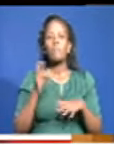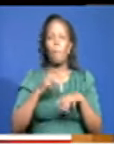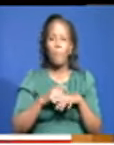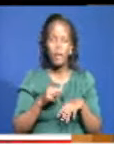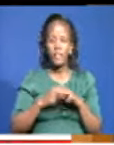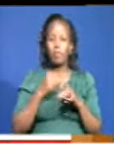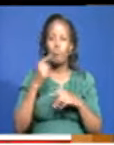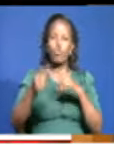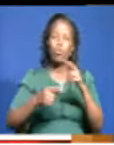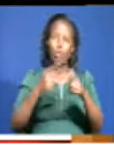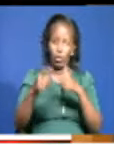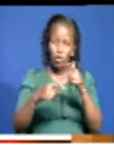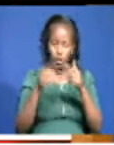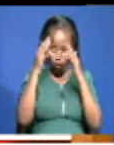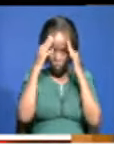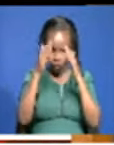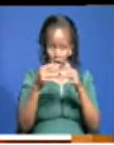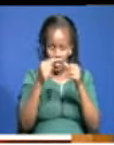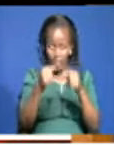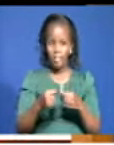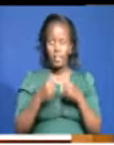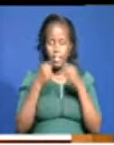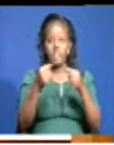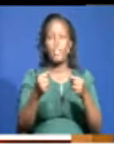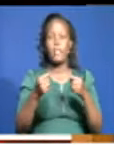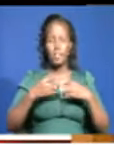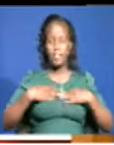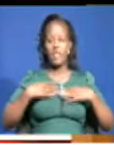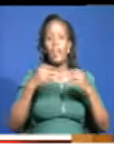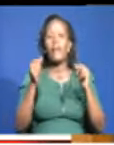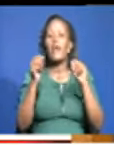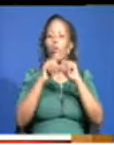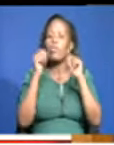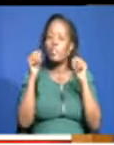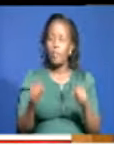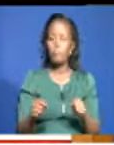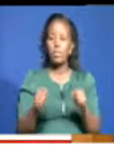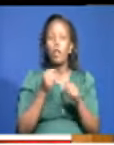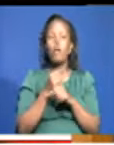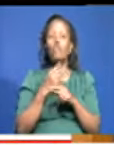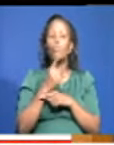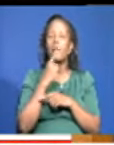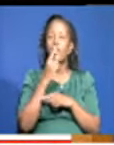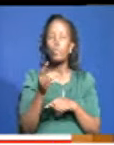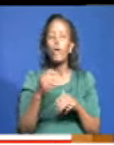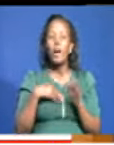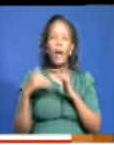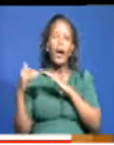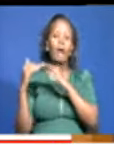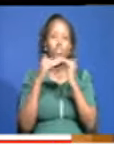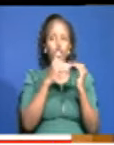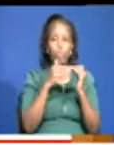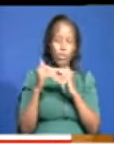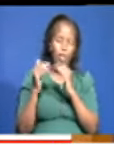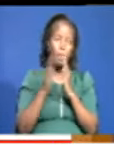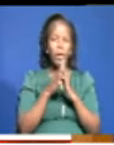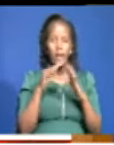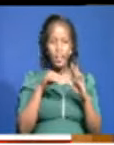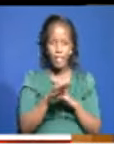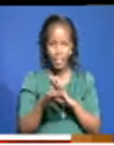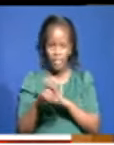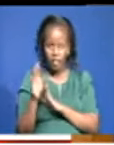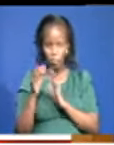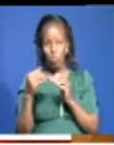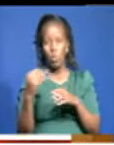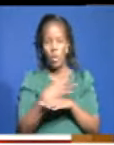efforts in strengthening our health system to ensure that there is equitable and there is accessible cancer prevention and control